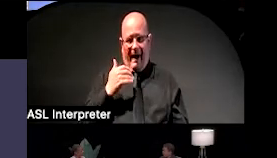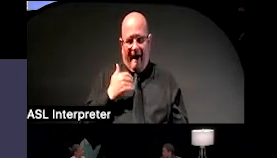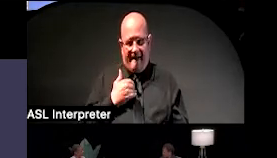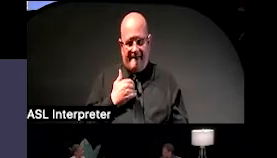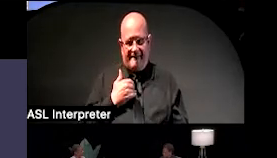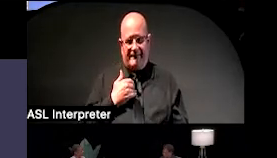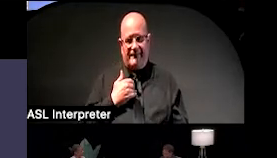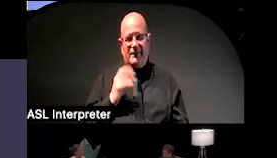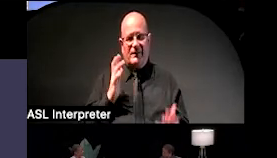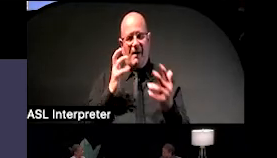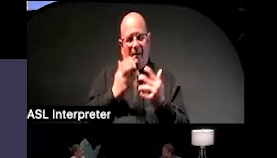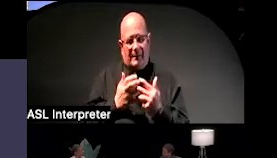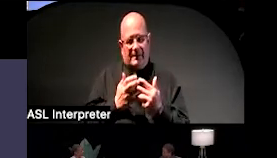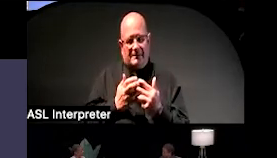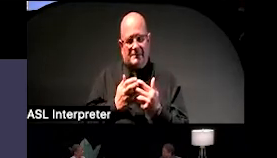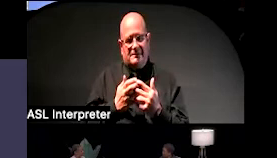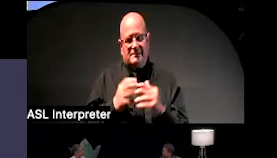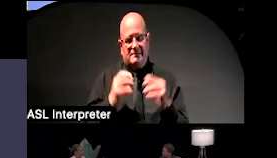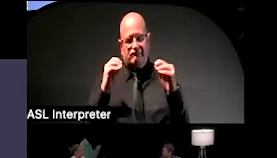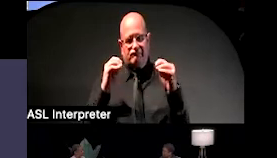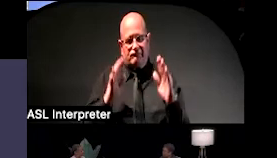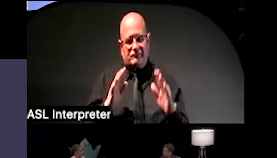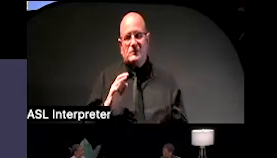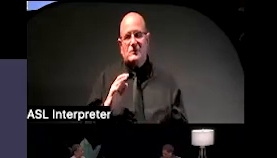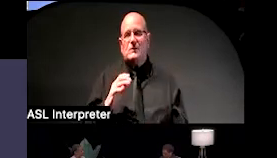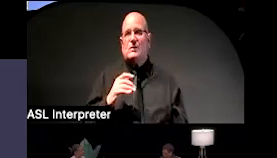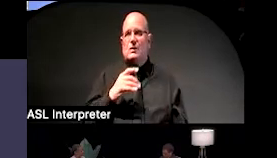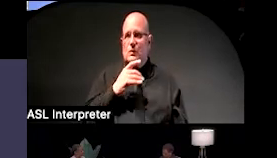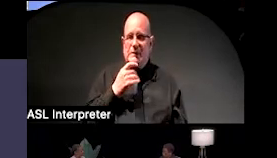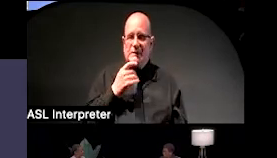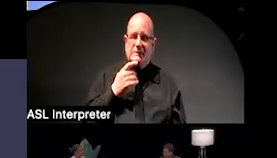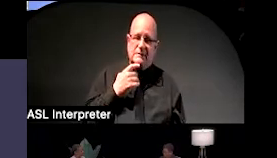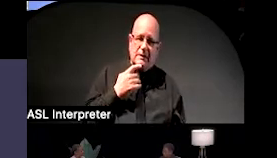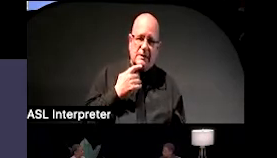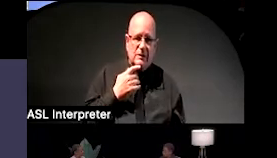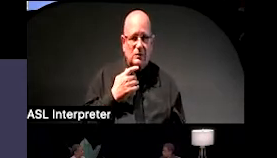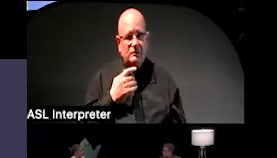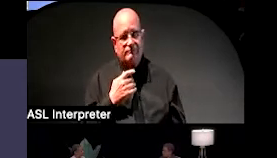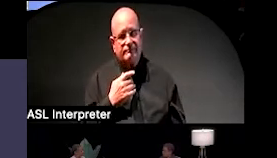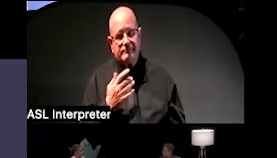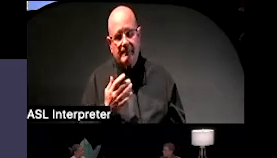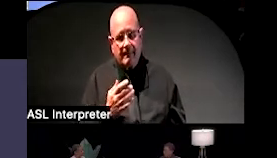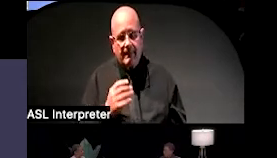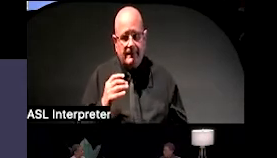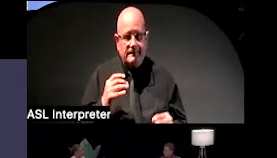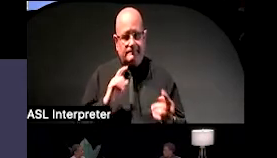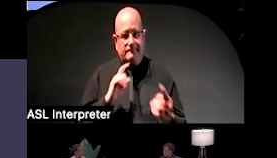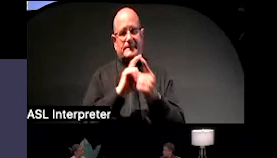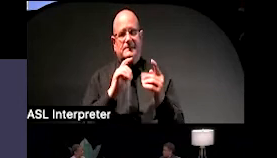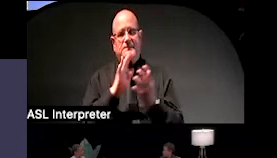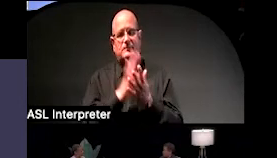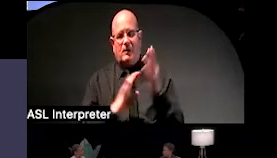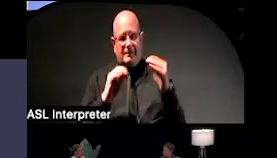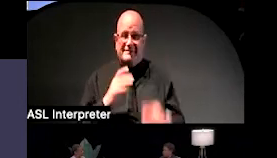the accommodating teachers, who are saying, you know, who run into professors who might say, well,